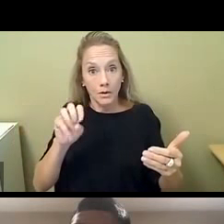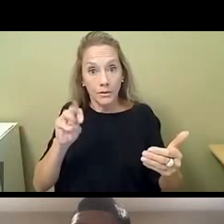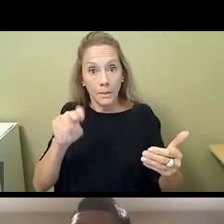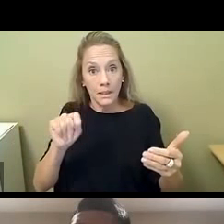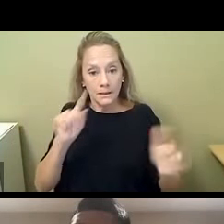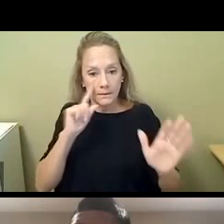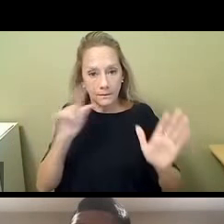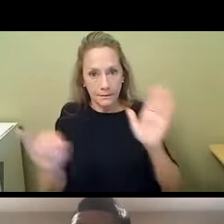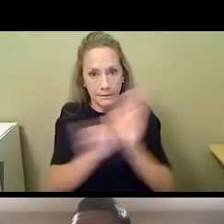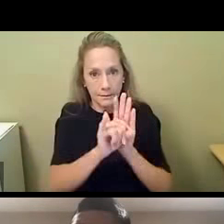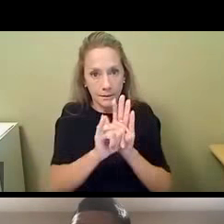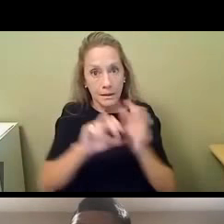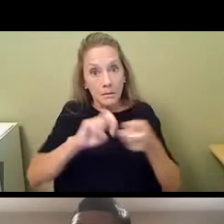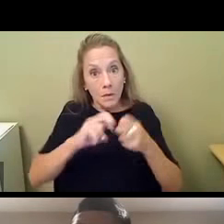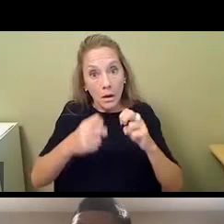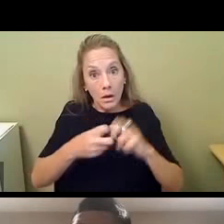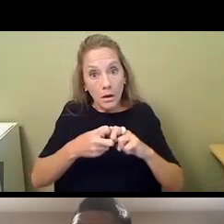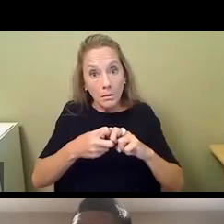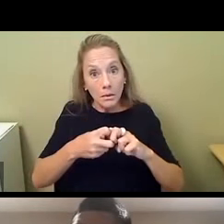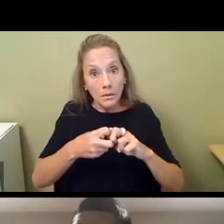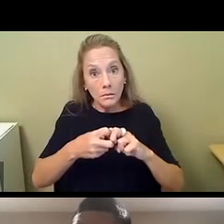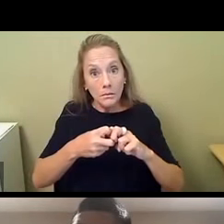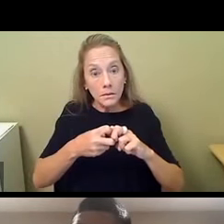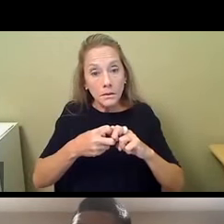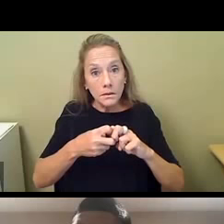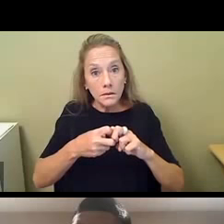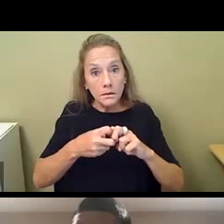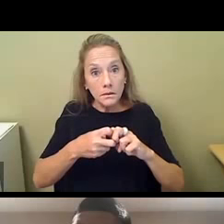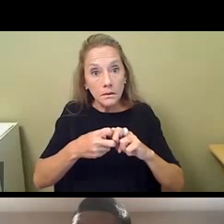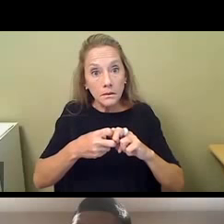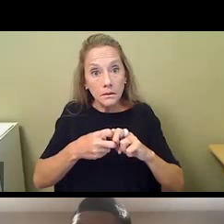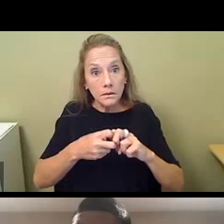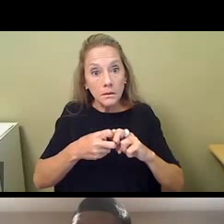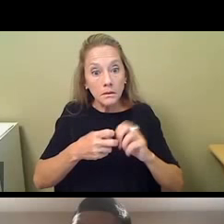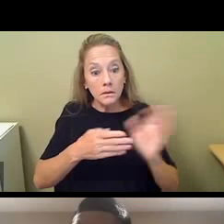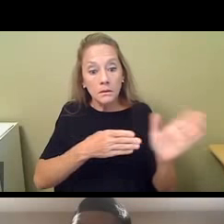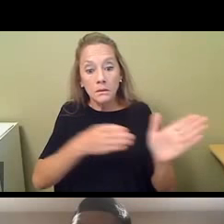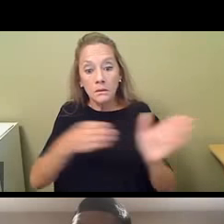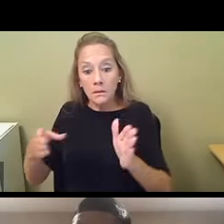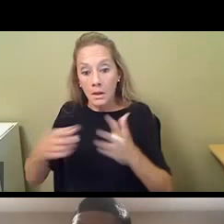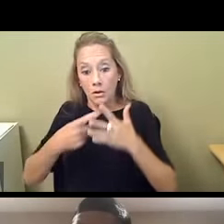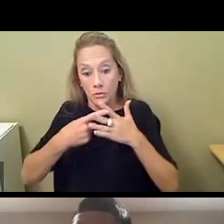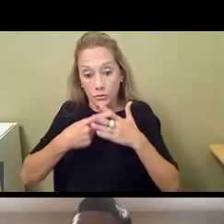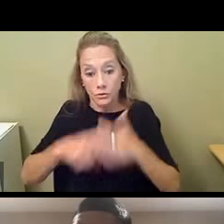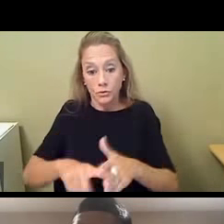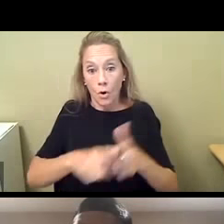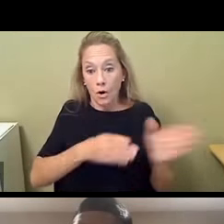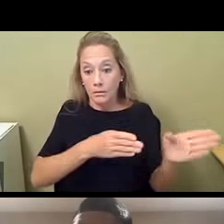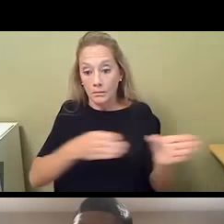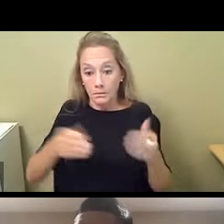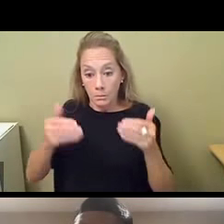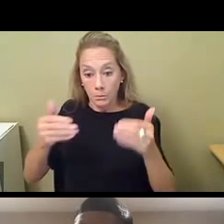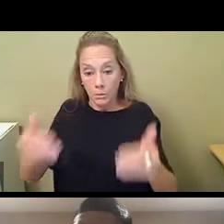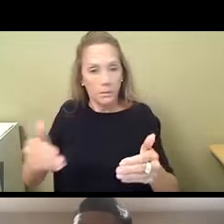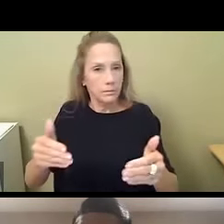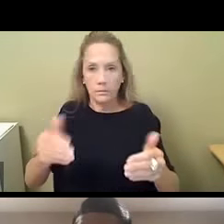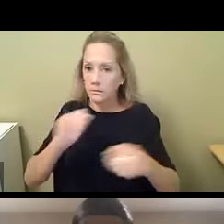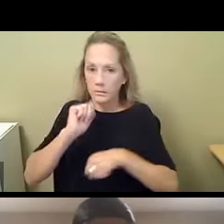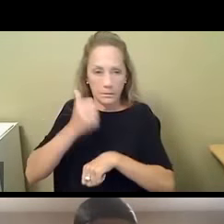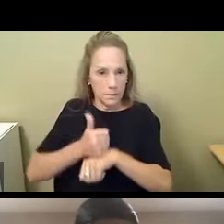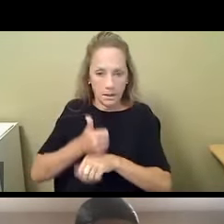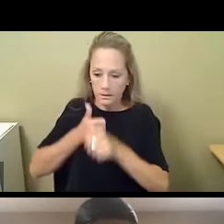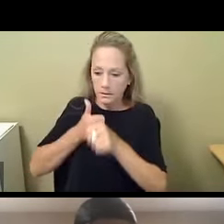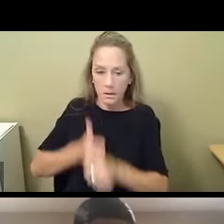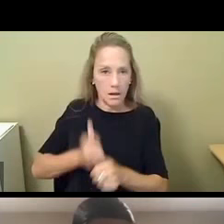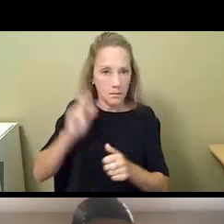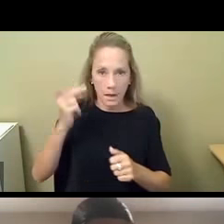the problems in a dramatic fashion, and then to say, hey, let's start a movement. It's not based on politics,